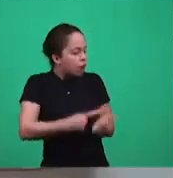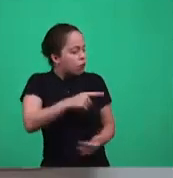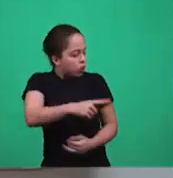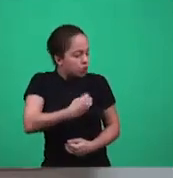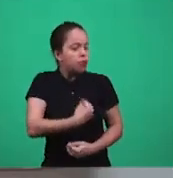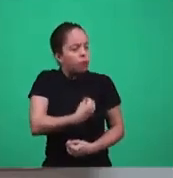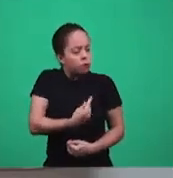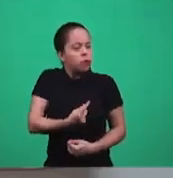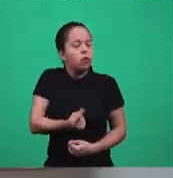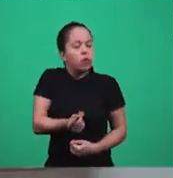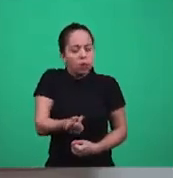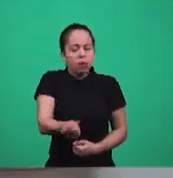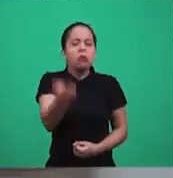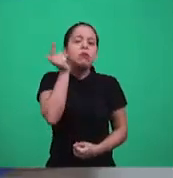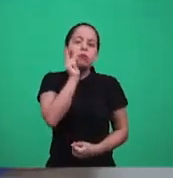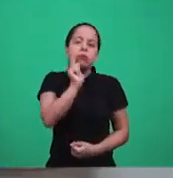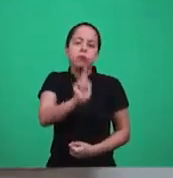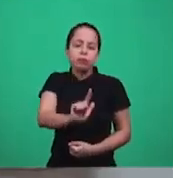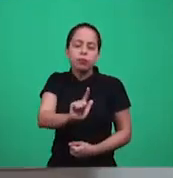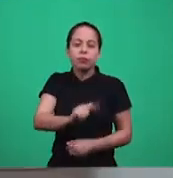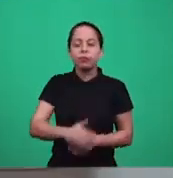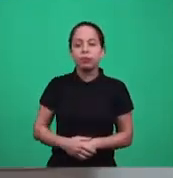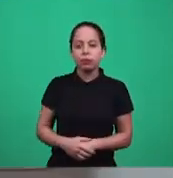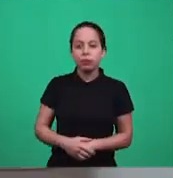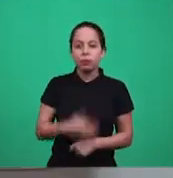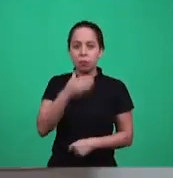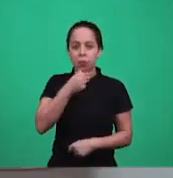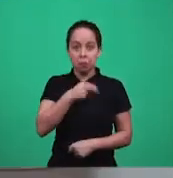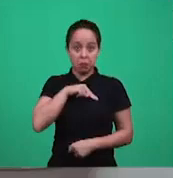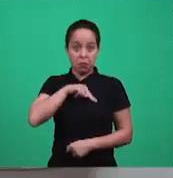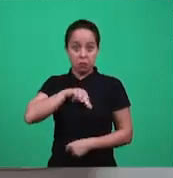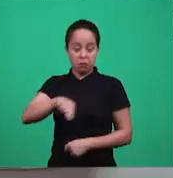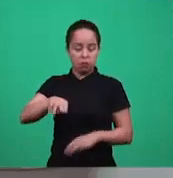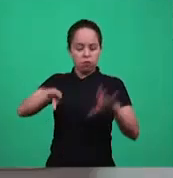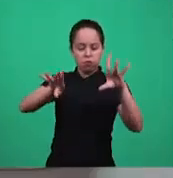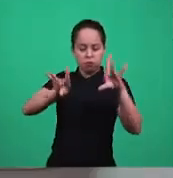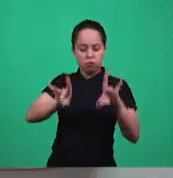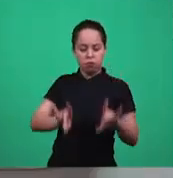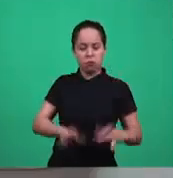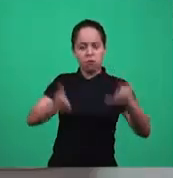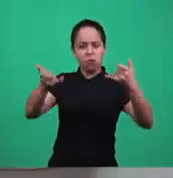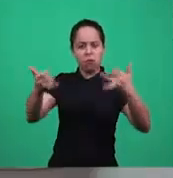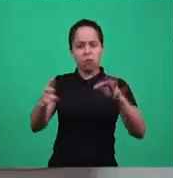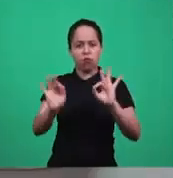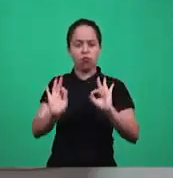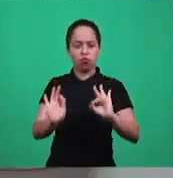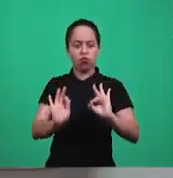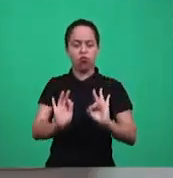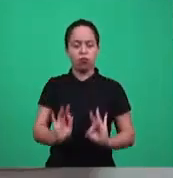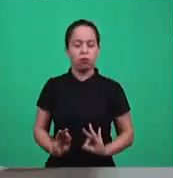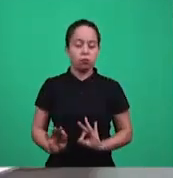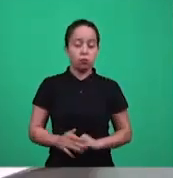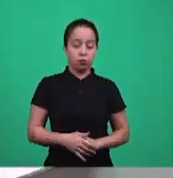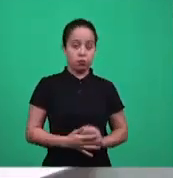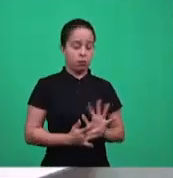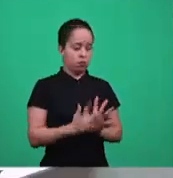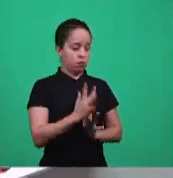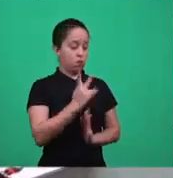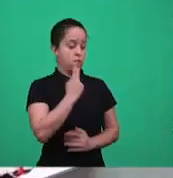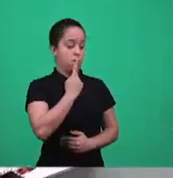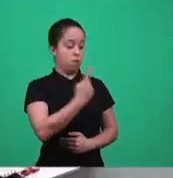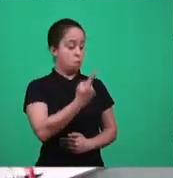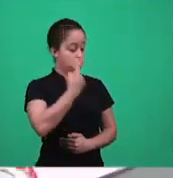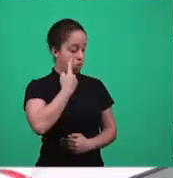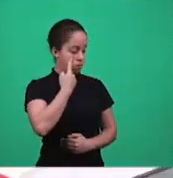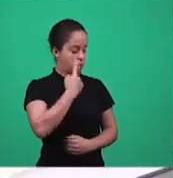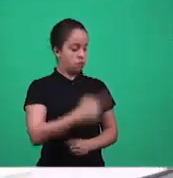eternal life. And Nicodemus, he said, oh, you got to explain this to me. And Jesus said, well, listen